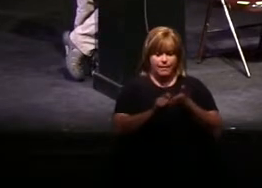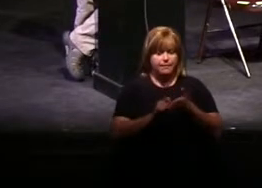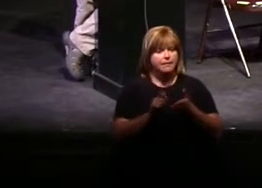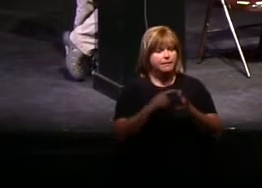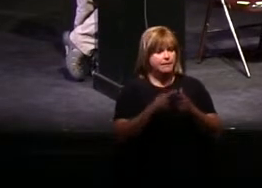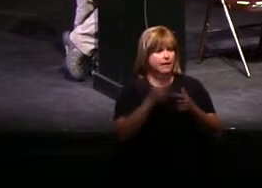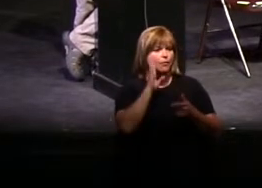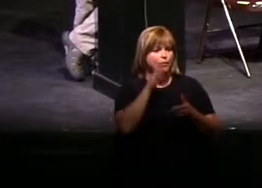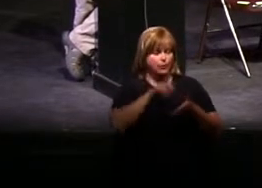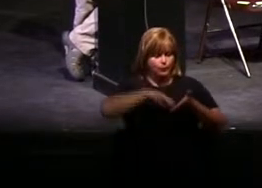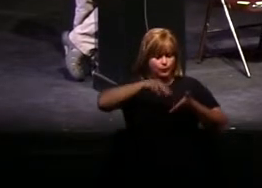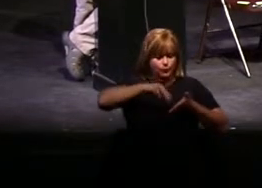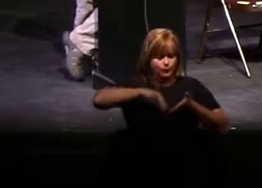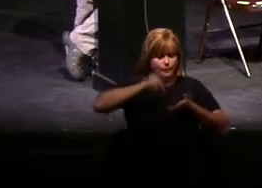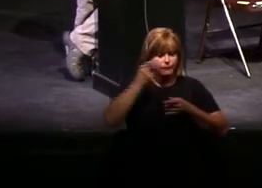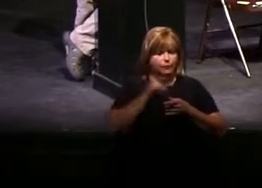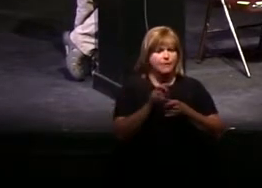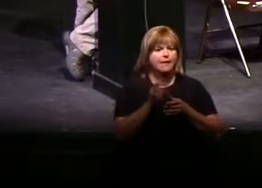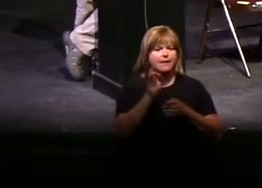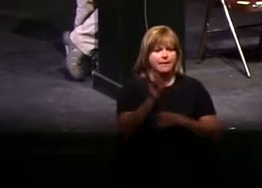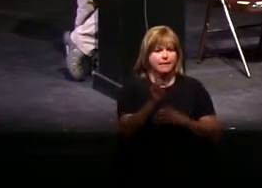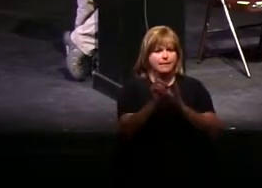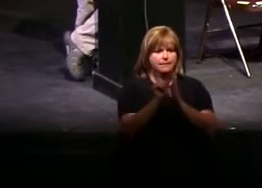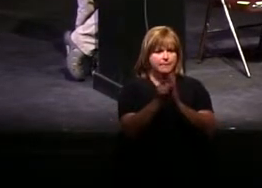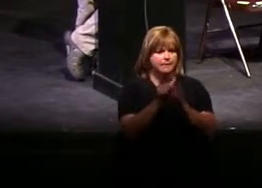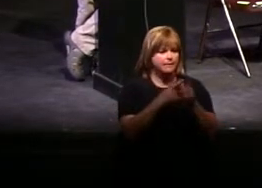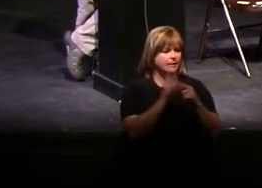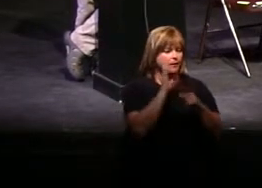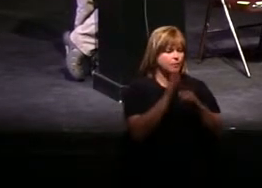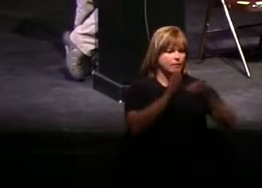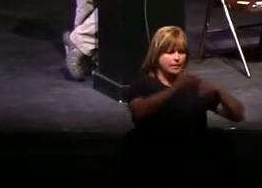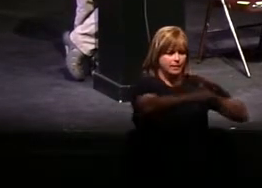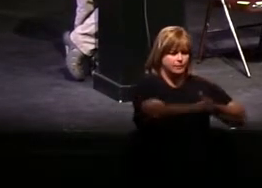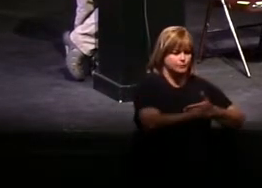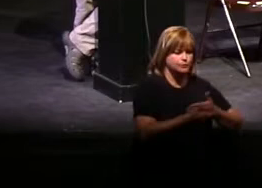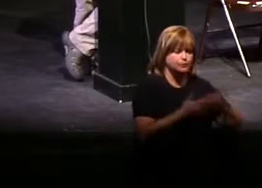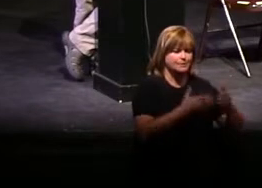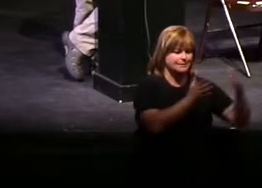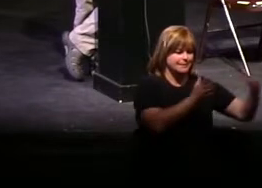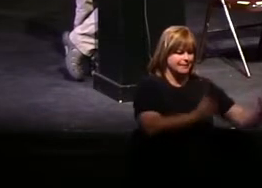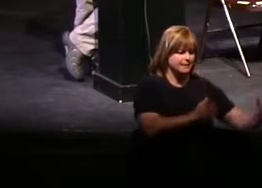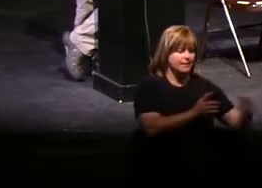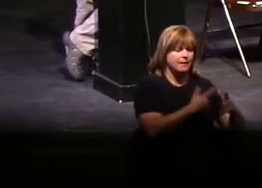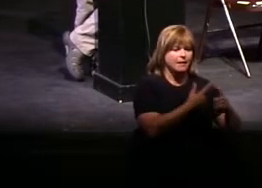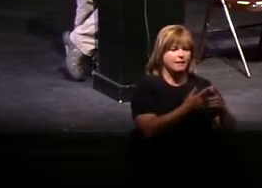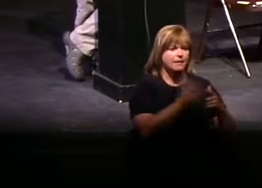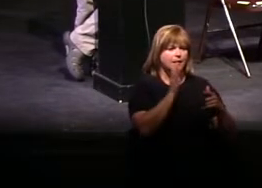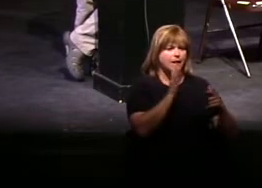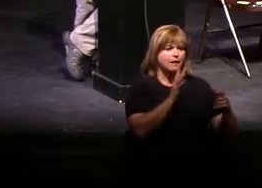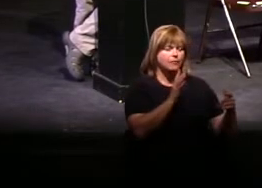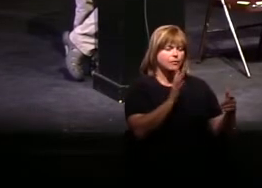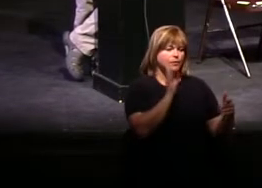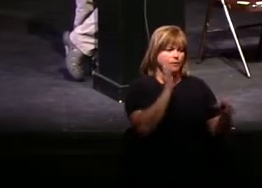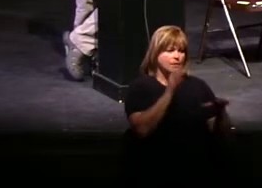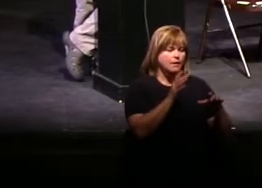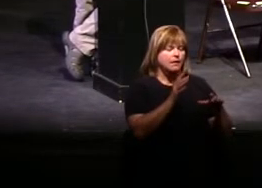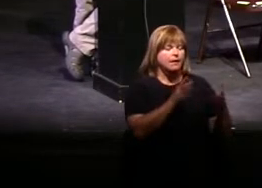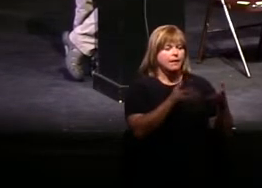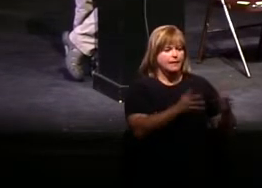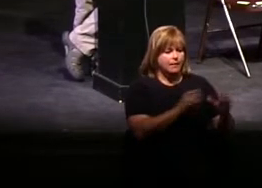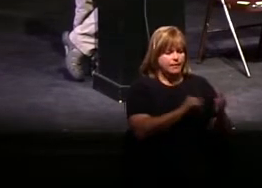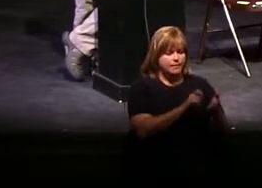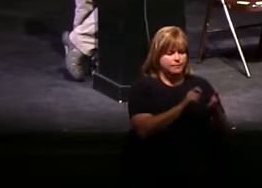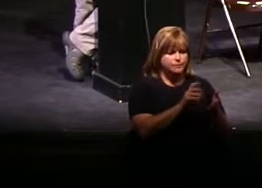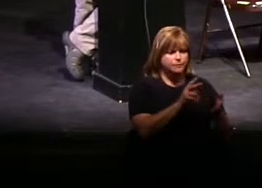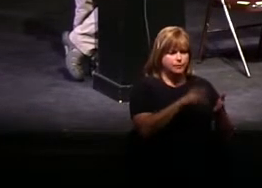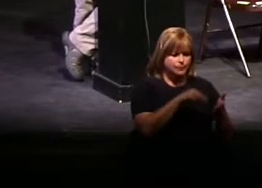8 minutes. Donna will then introduce the next 4 writers and will follow up with a few closing remarks. And I hope we'll have a bit of